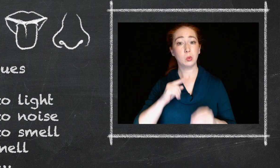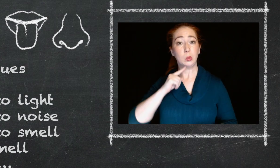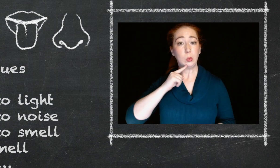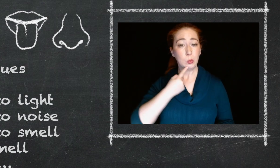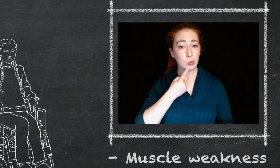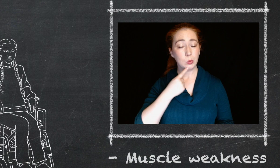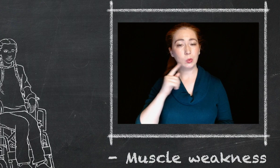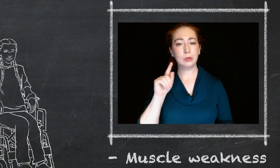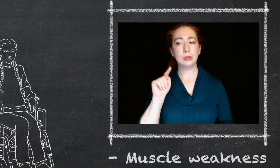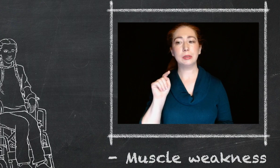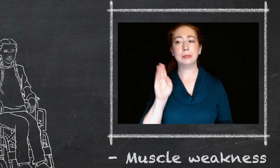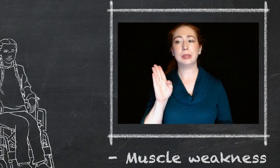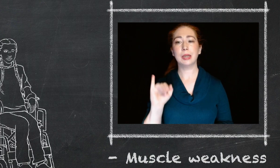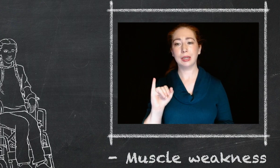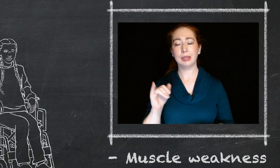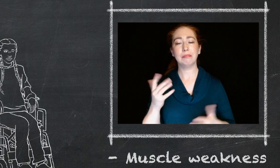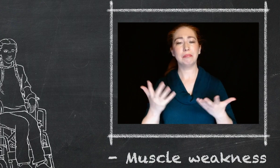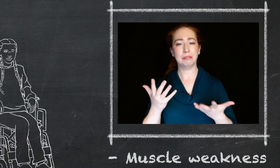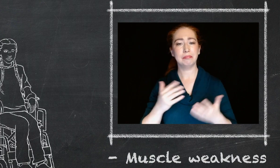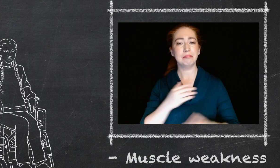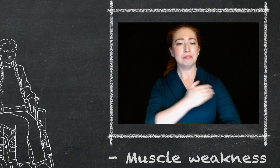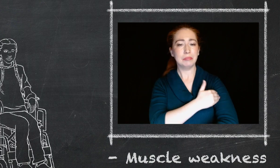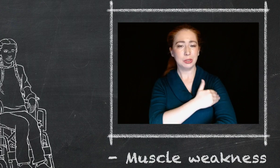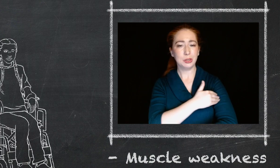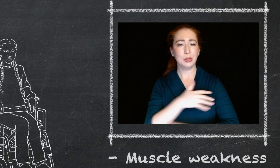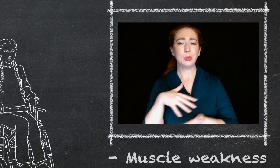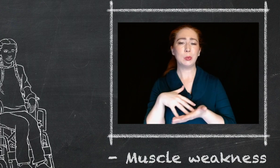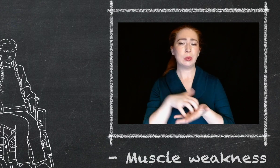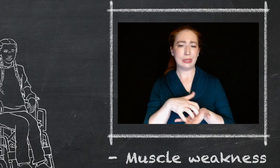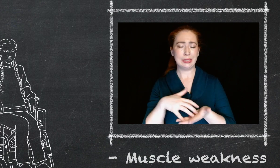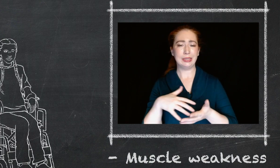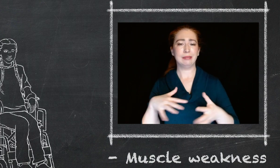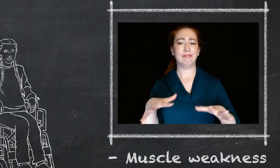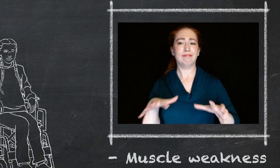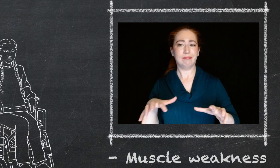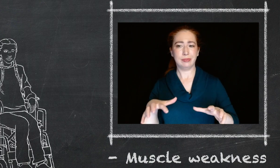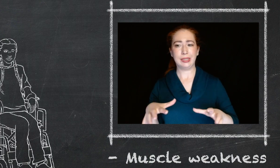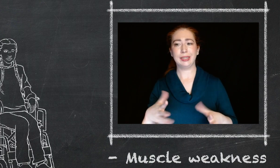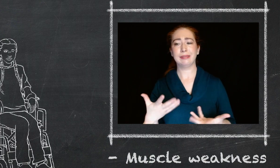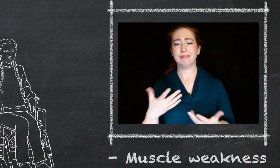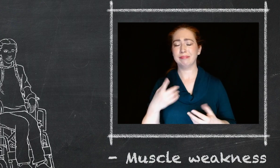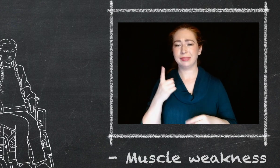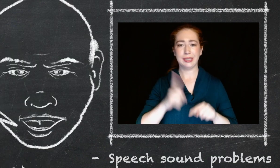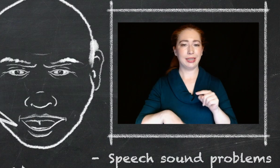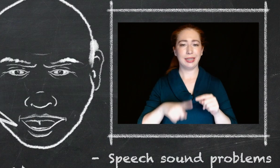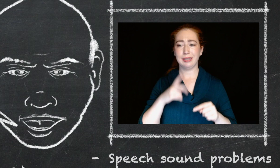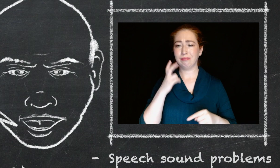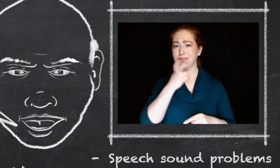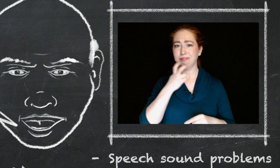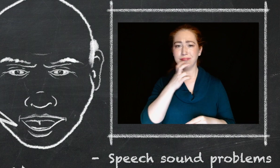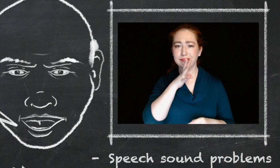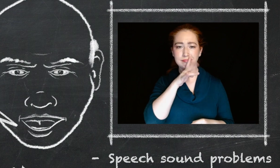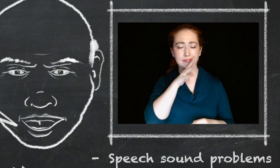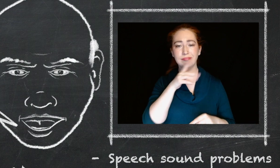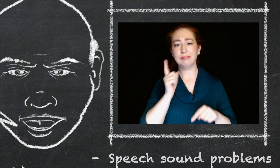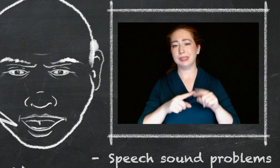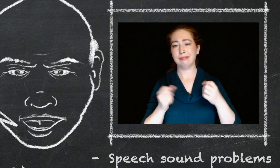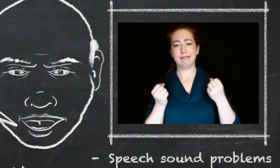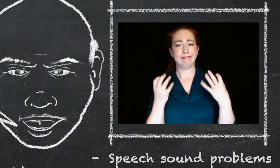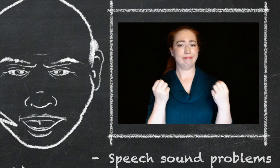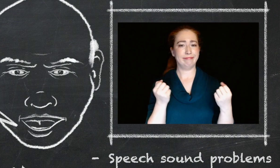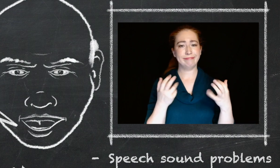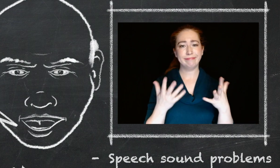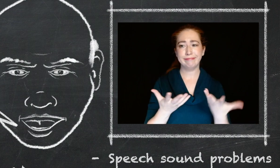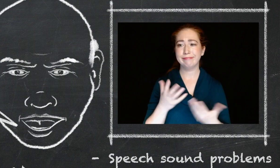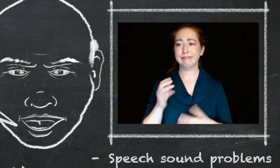smell. More severe TBIs might involve muscle weakness or paralysis, problems producing speech